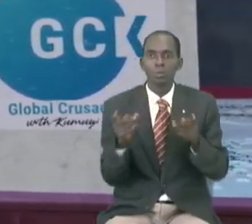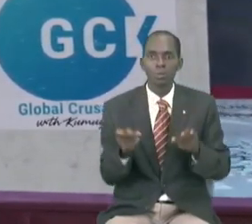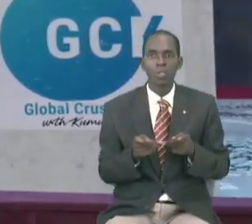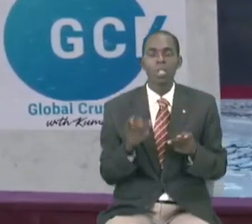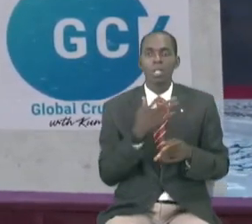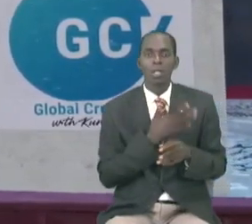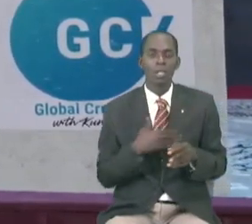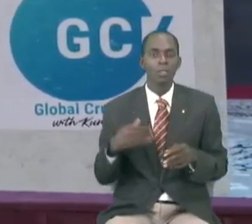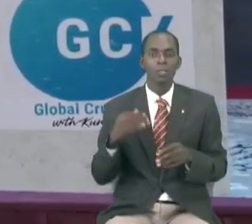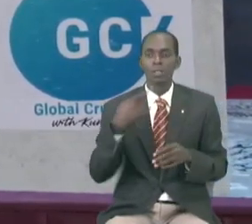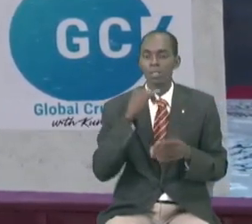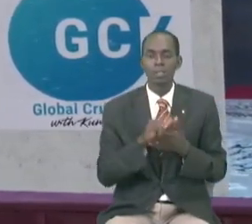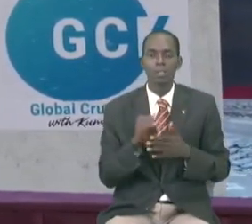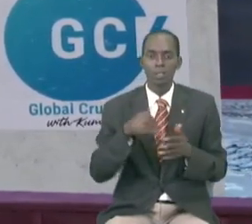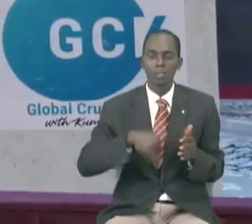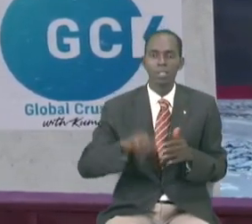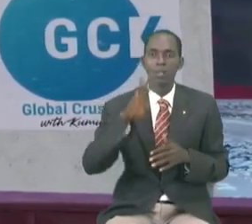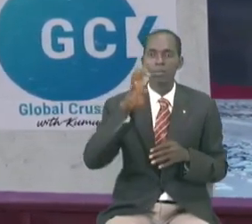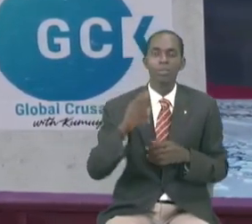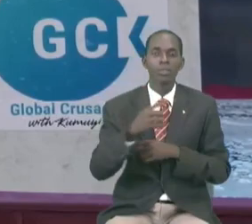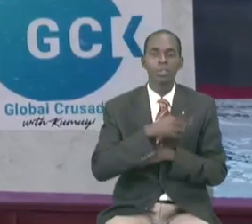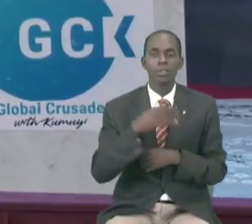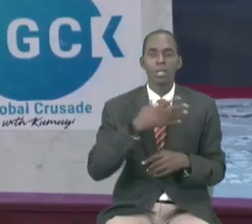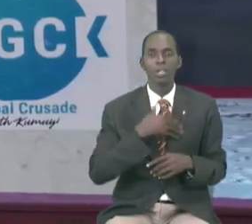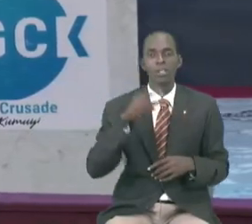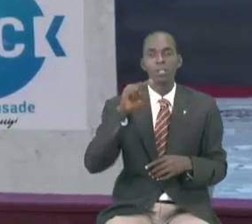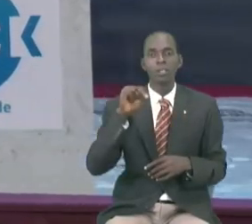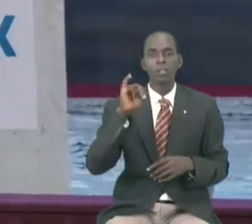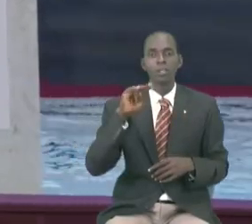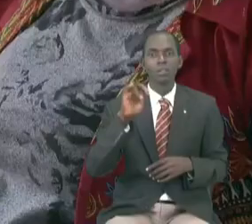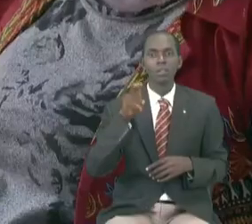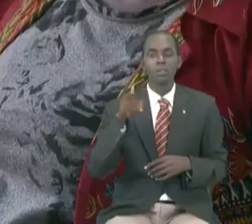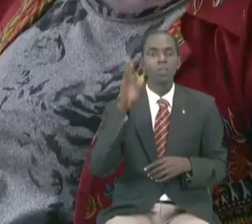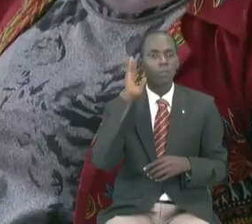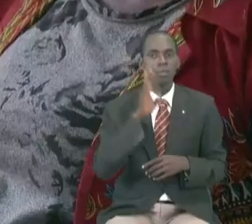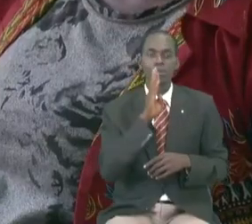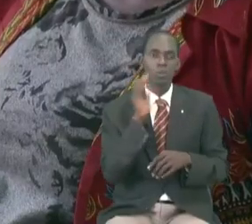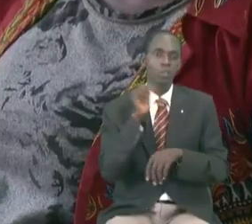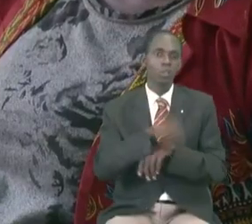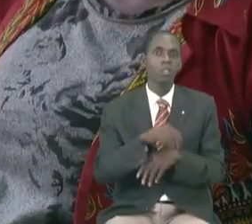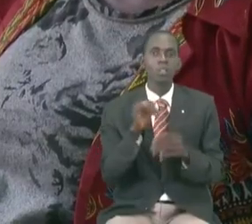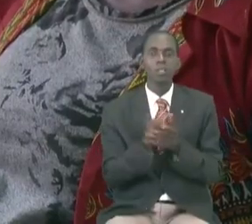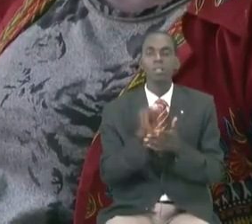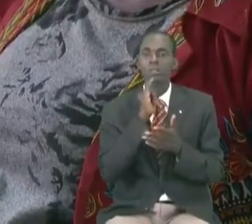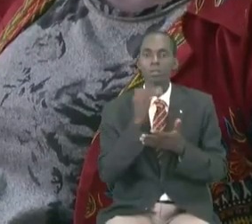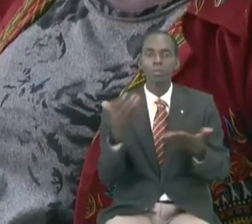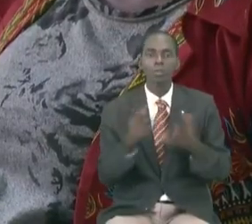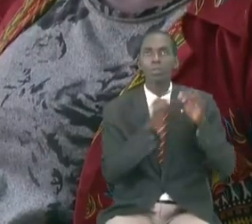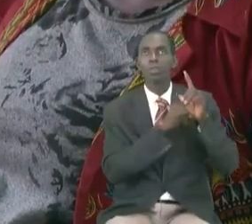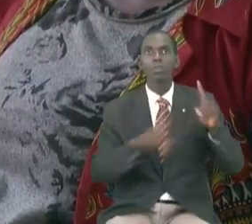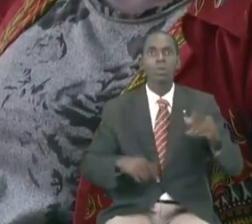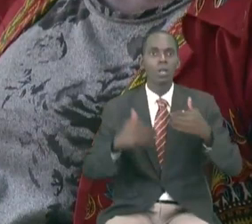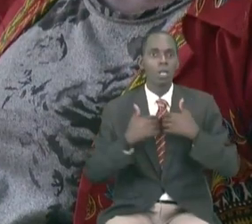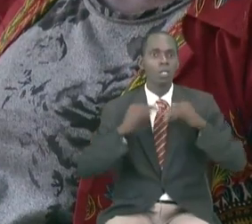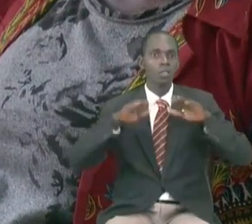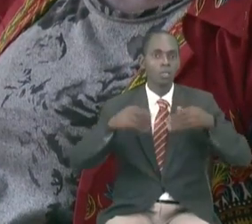us to do. He wants us to preach the word. Look at 2 Timothy chapter 4, and I'm reading from verse 2. 2 Timothy chapter